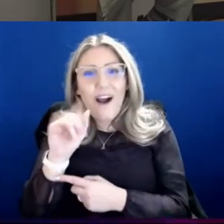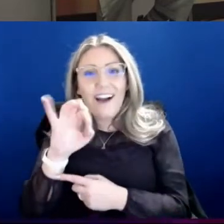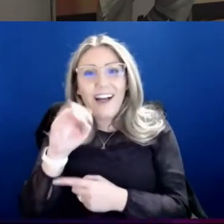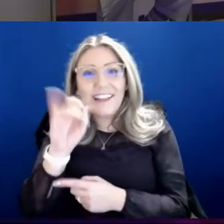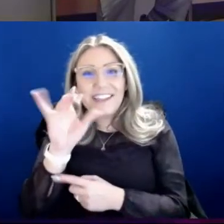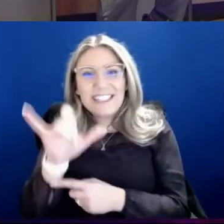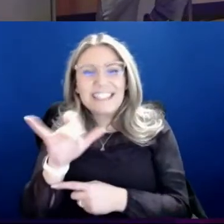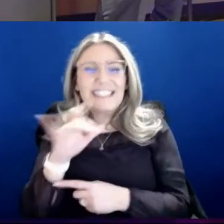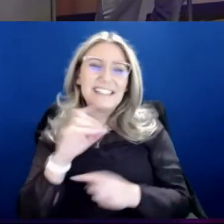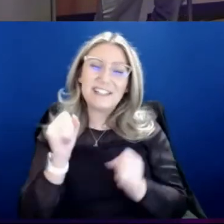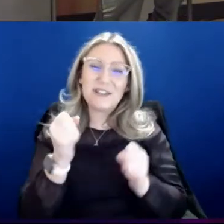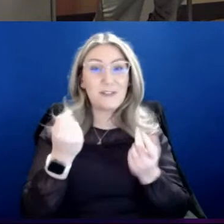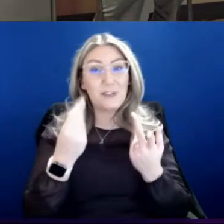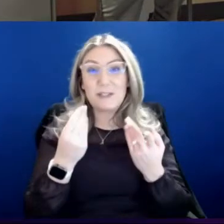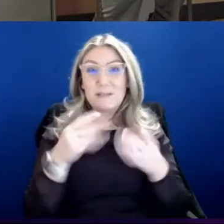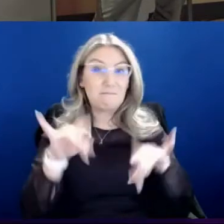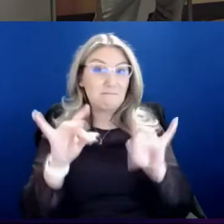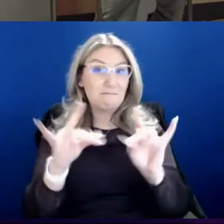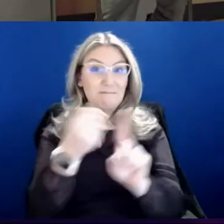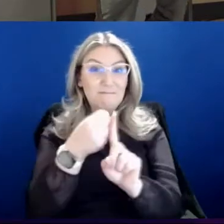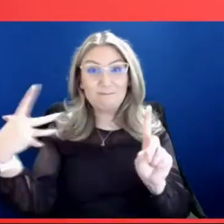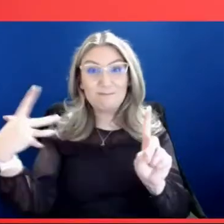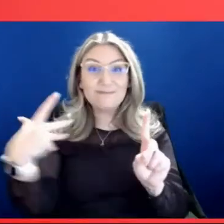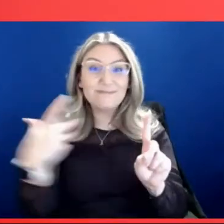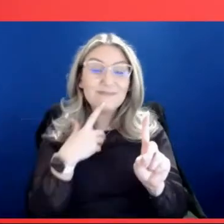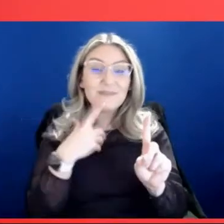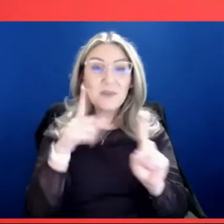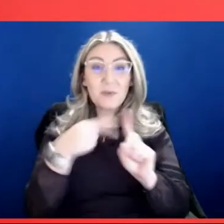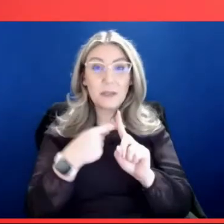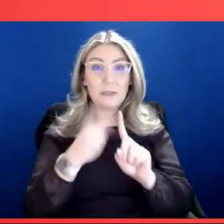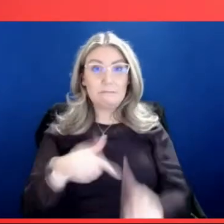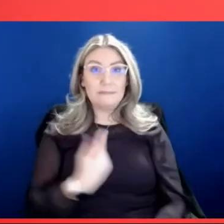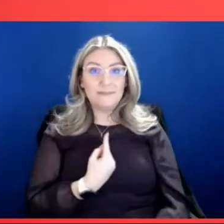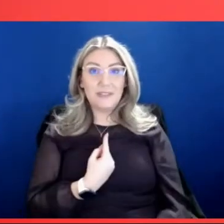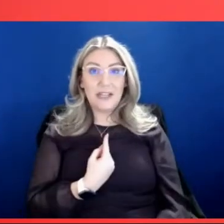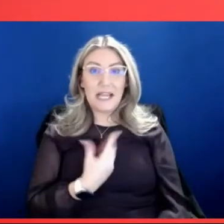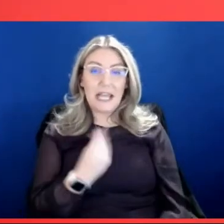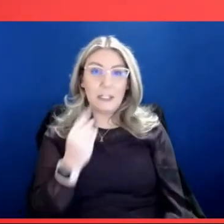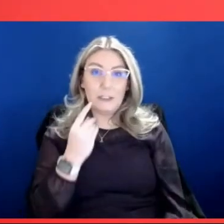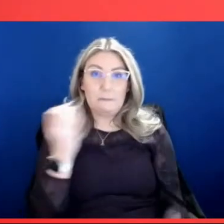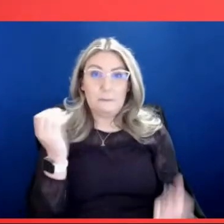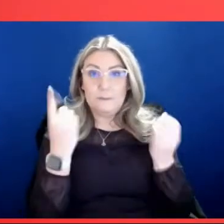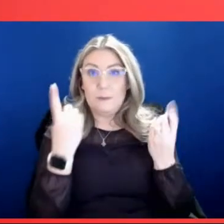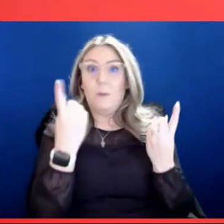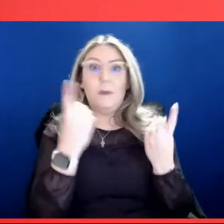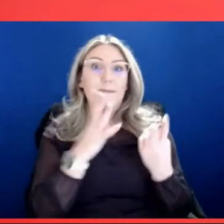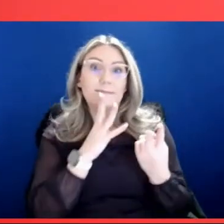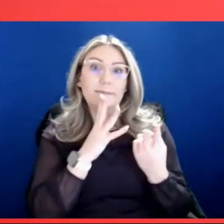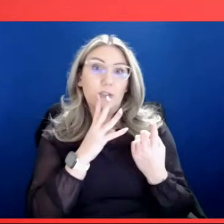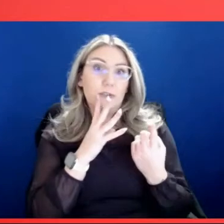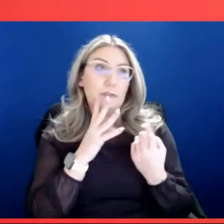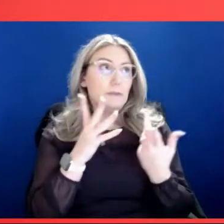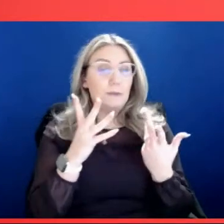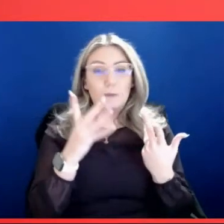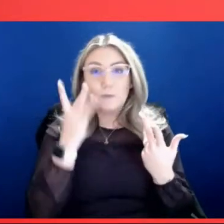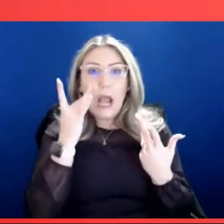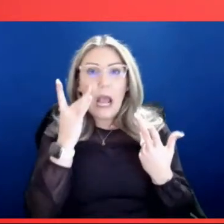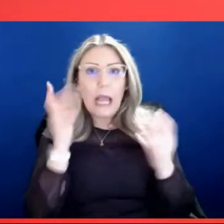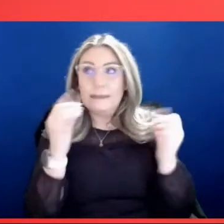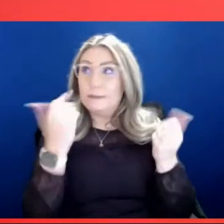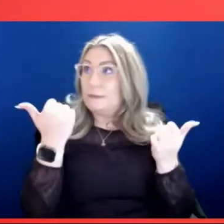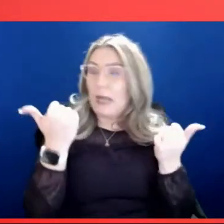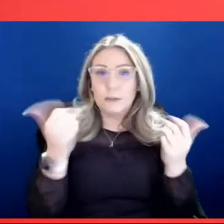just grown, and when you're by yourself and there's nobody to talk to in the area because nobody else was really doing it,